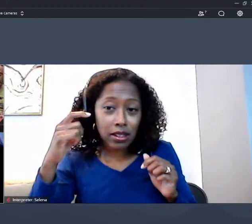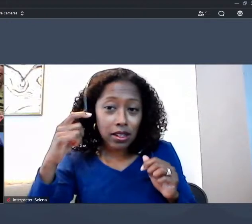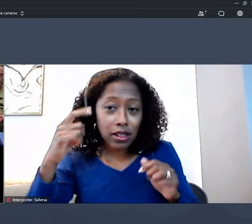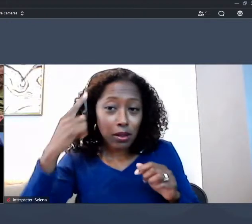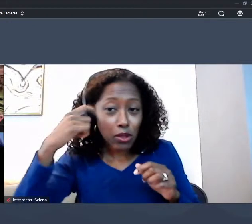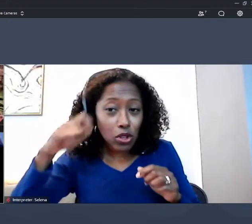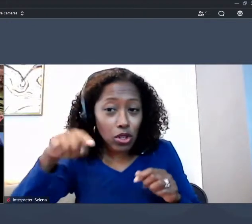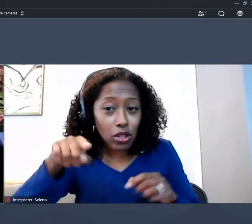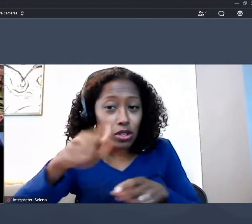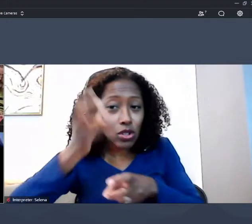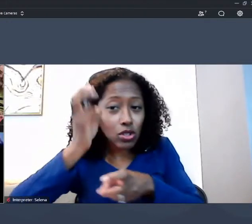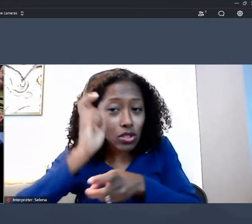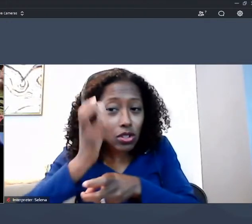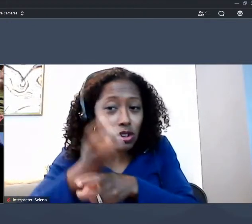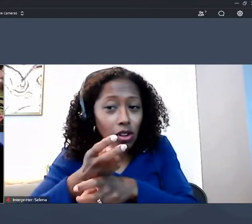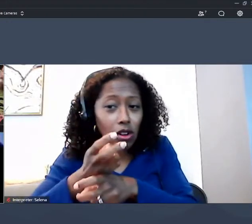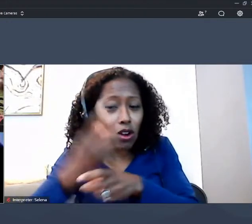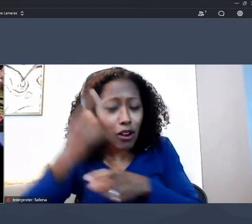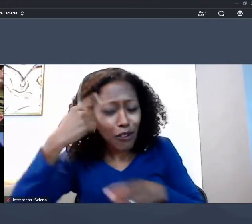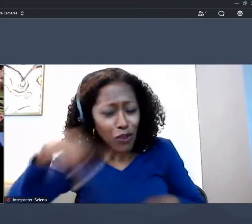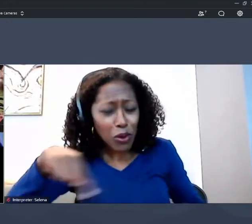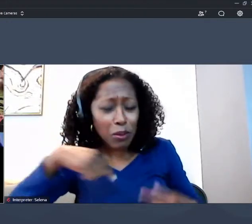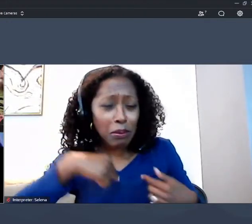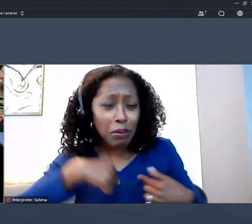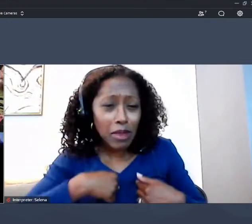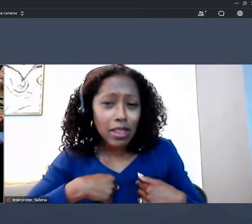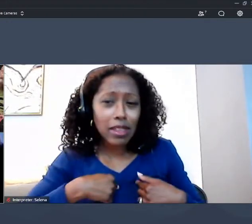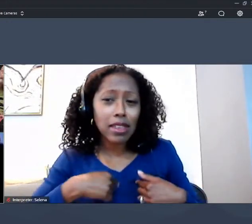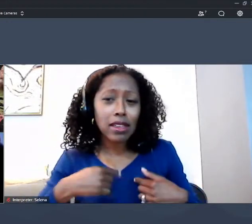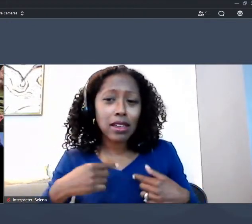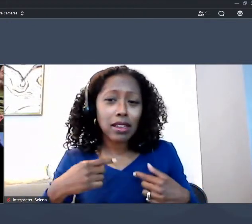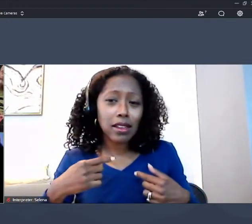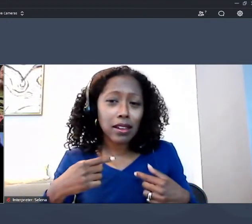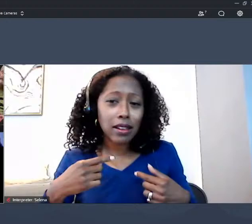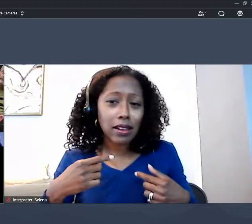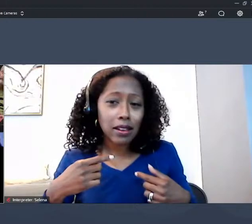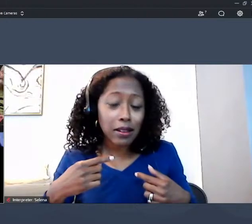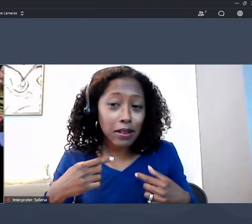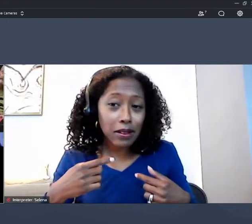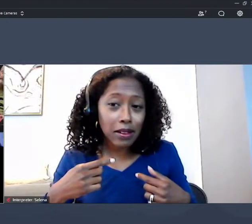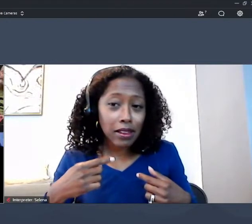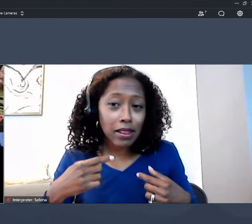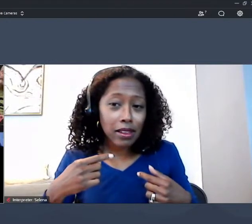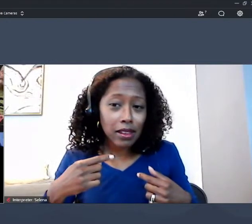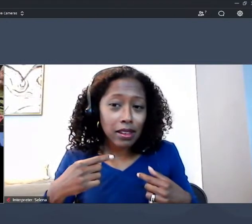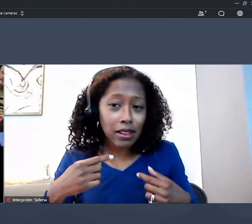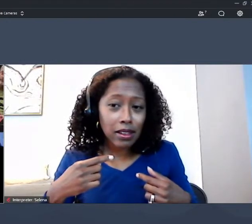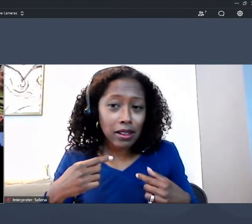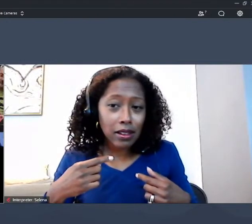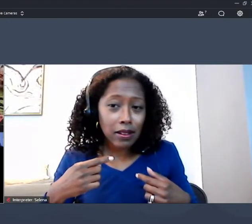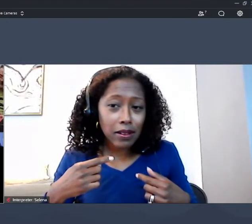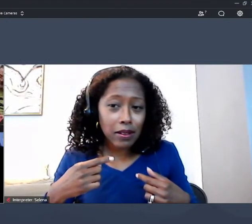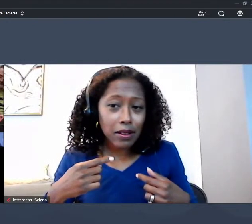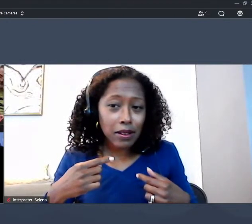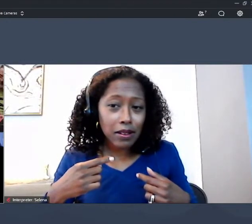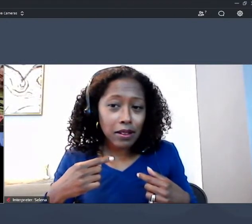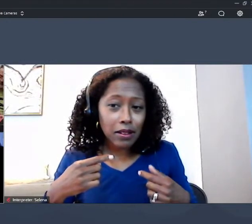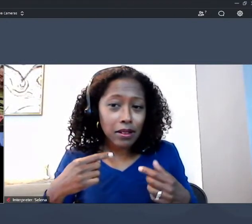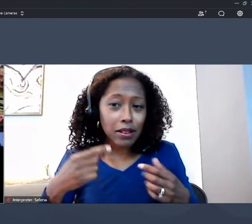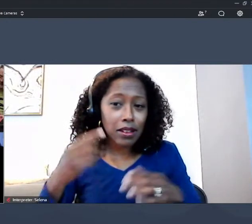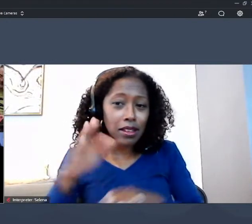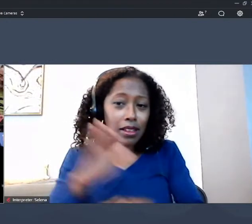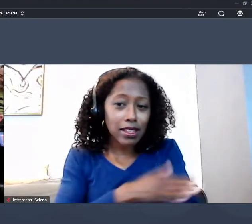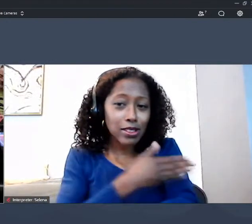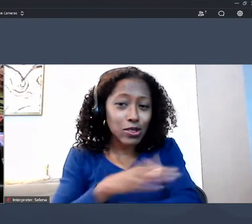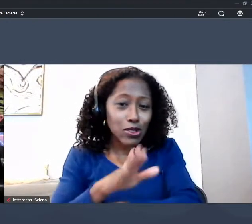hard for me. And the darkest hour is just before